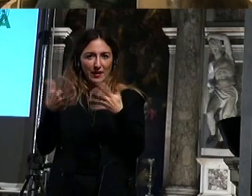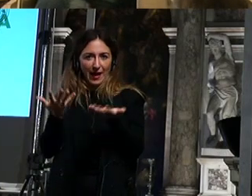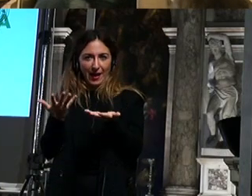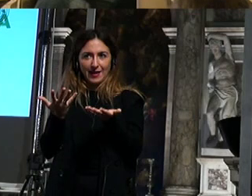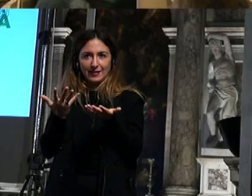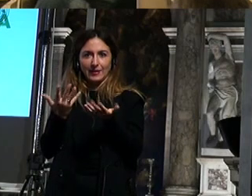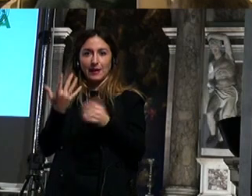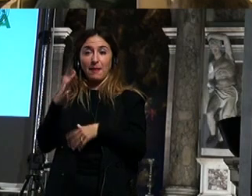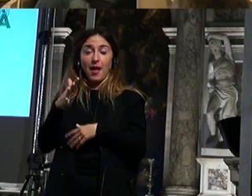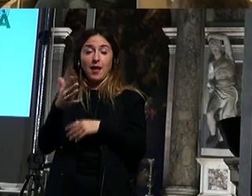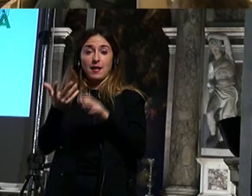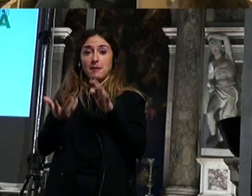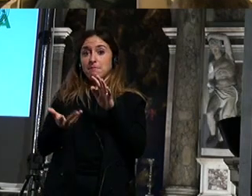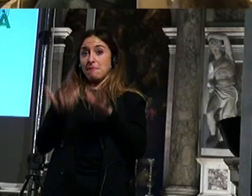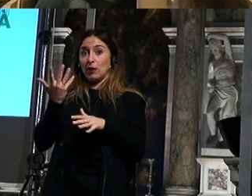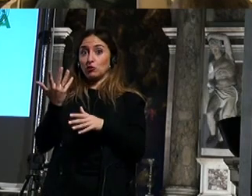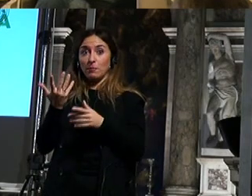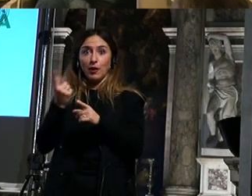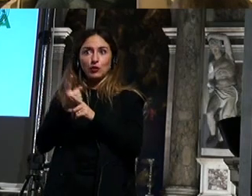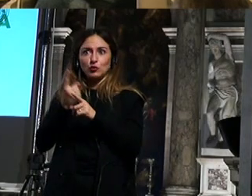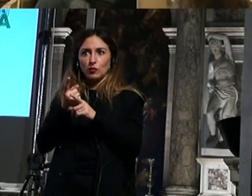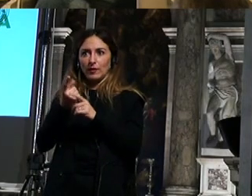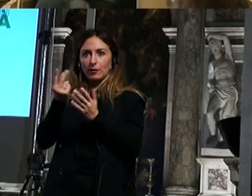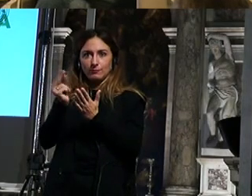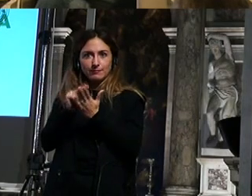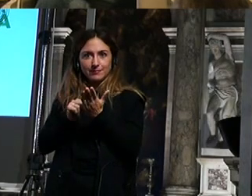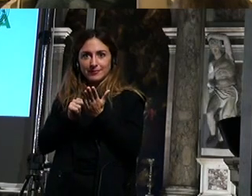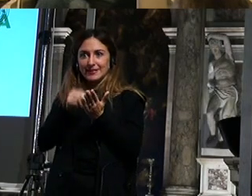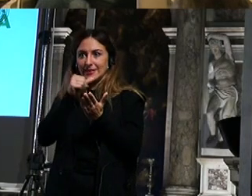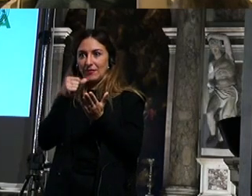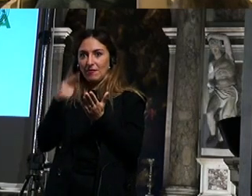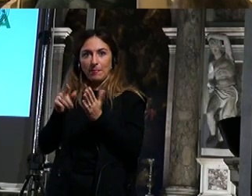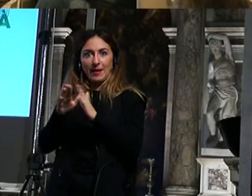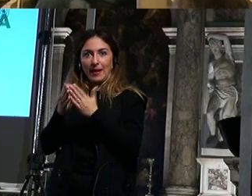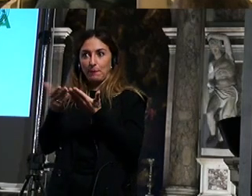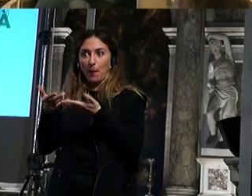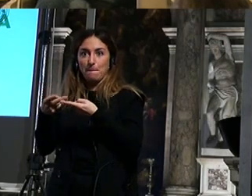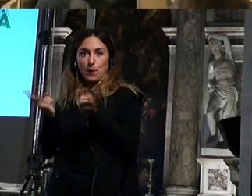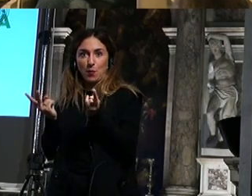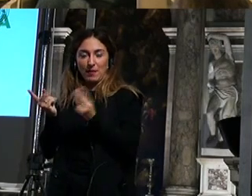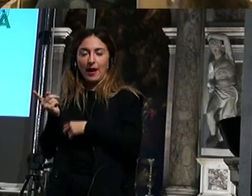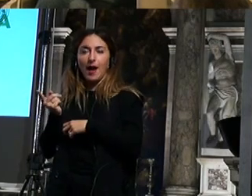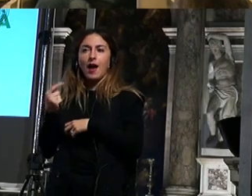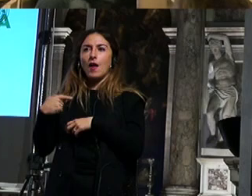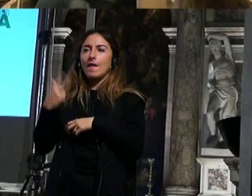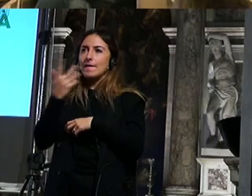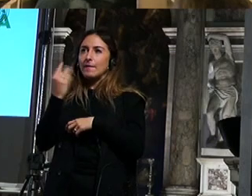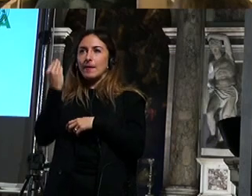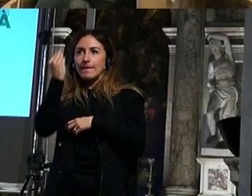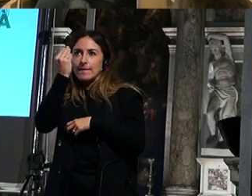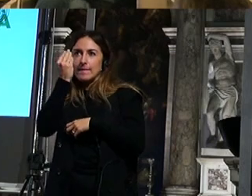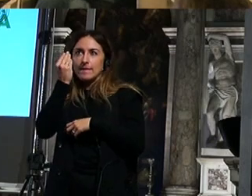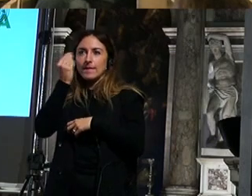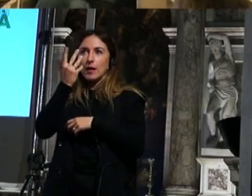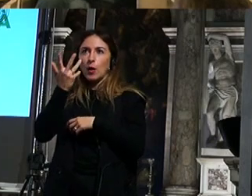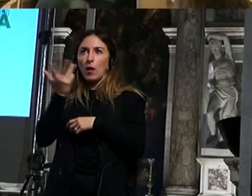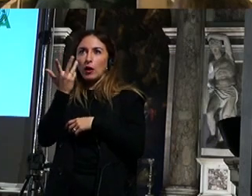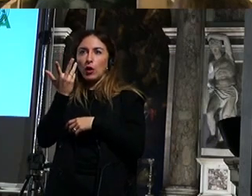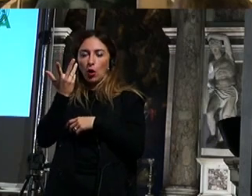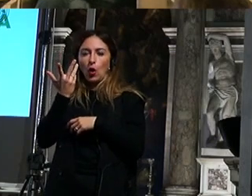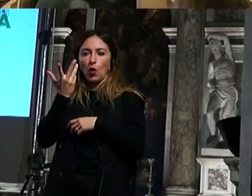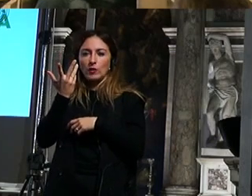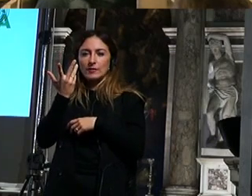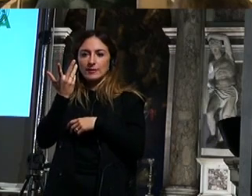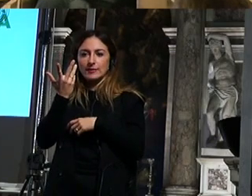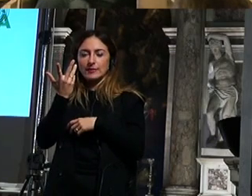occasion. And of course I wanted to think about something multifaceted. And you know, all of my life